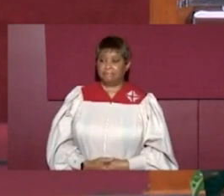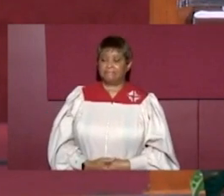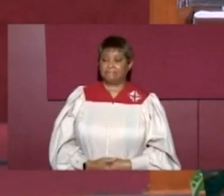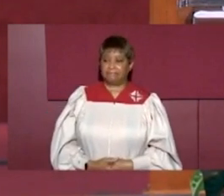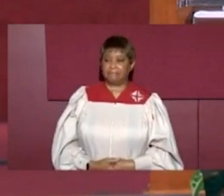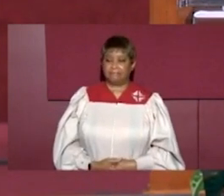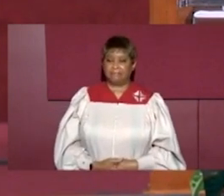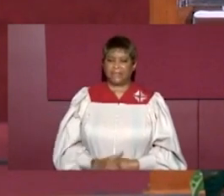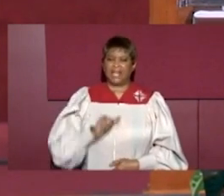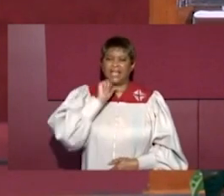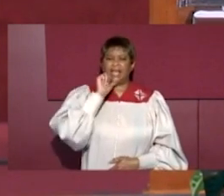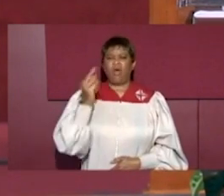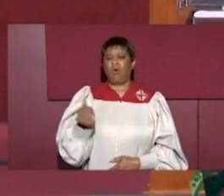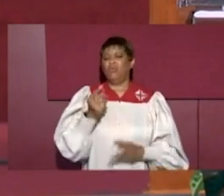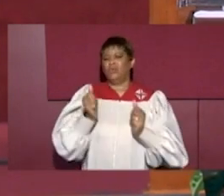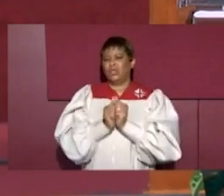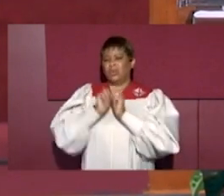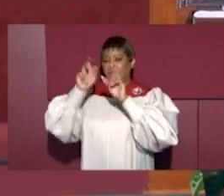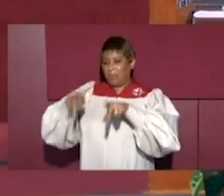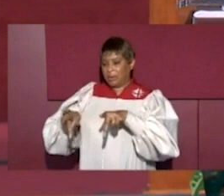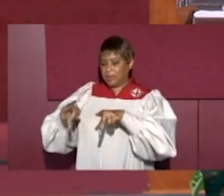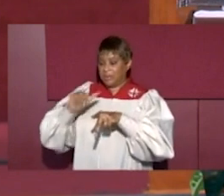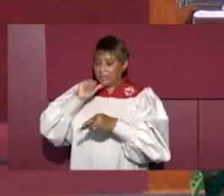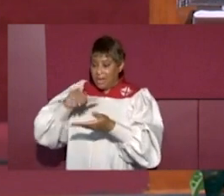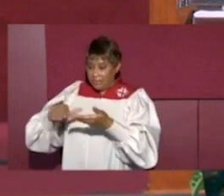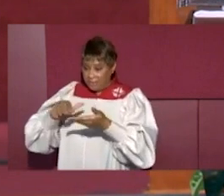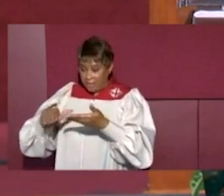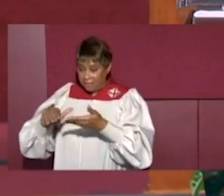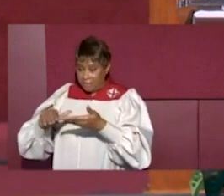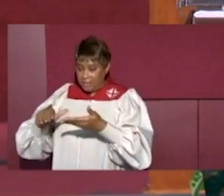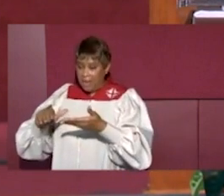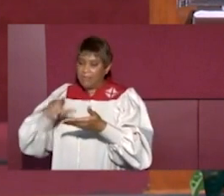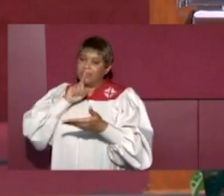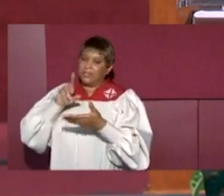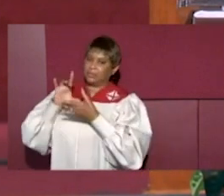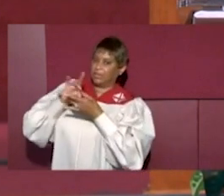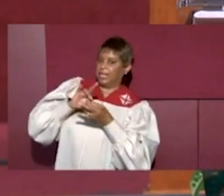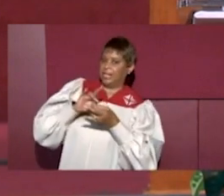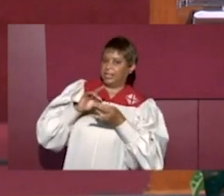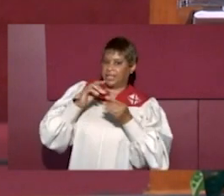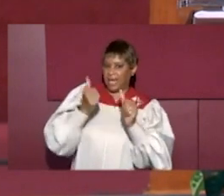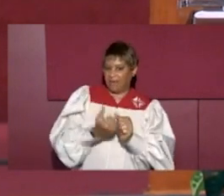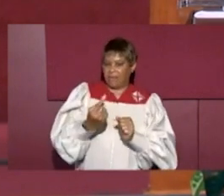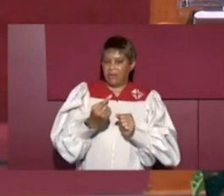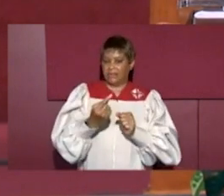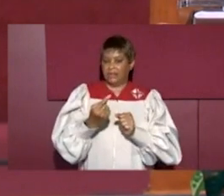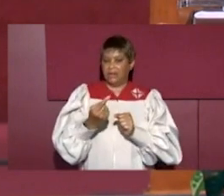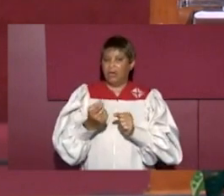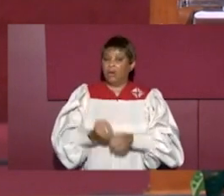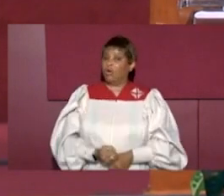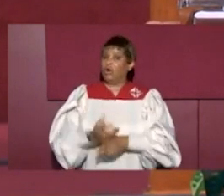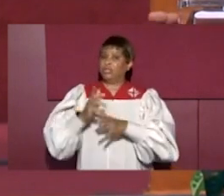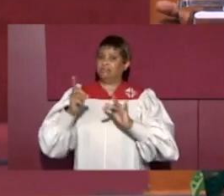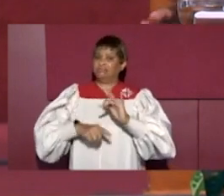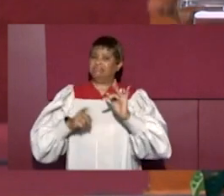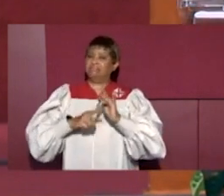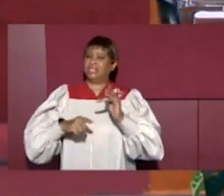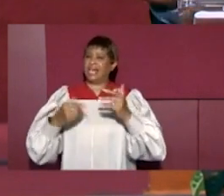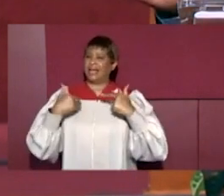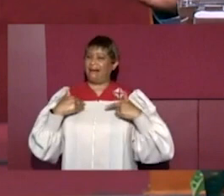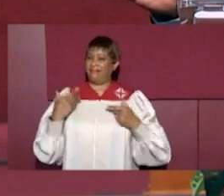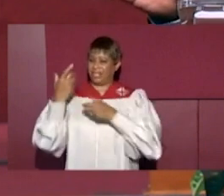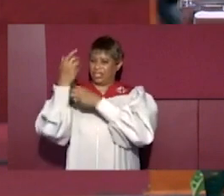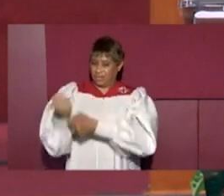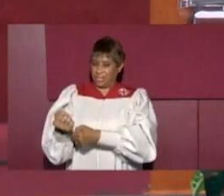And not just with the person you haven't forgiven. It causes anger and bitterness towards everybody. It can cause a lack of trust. When you can't forgive